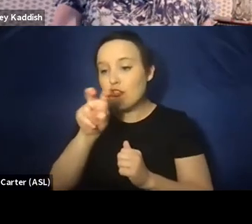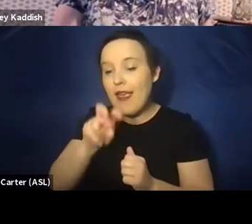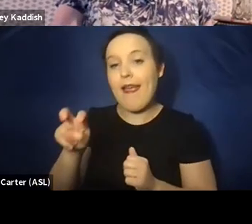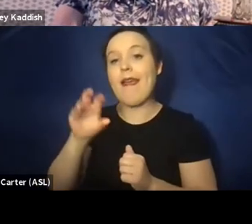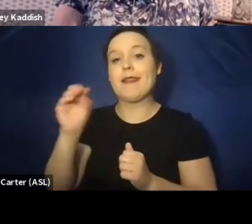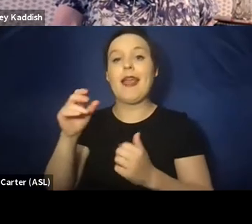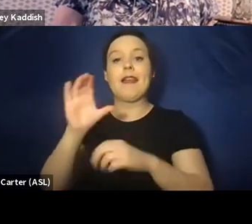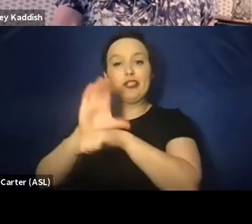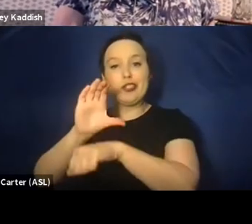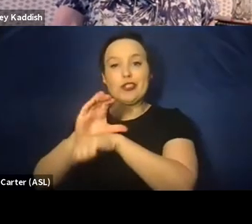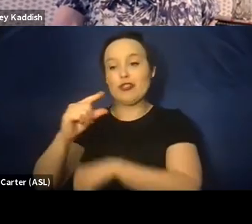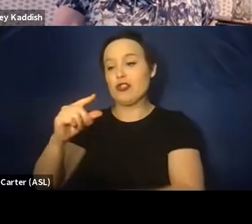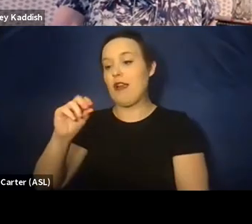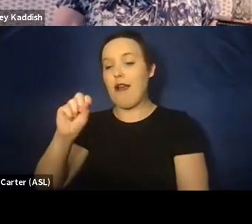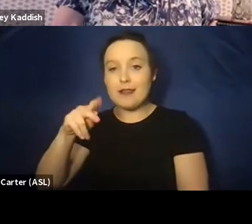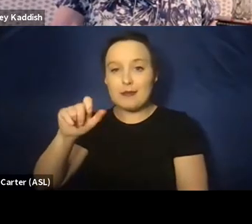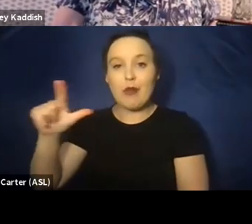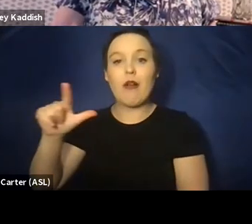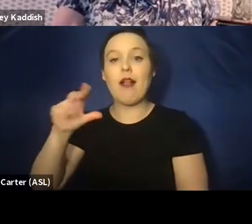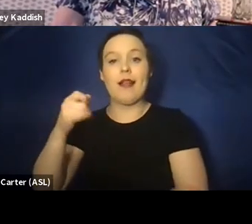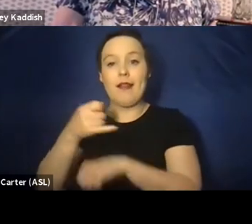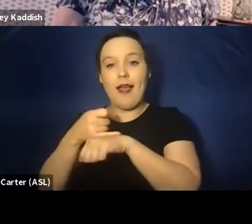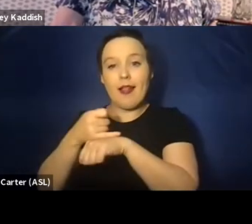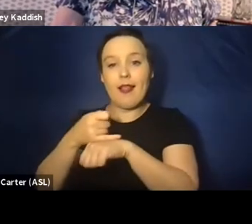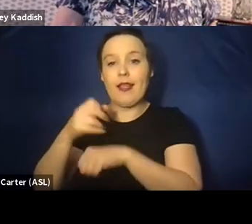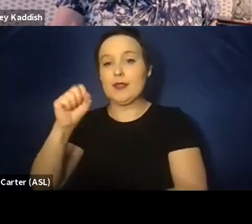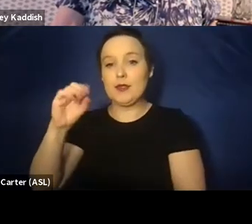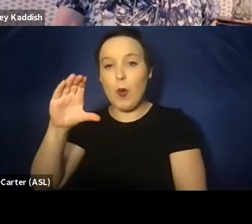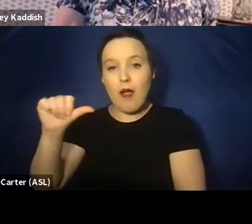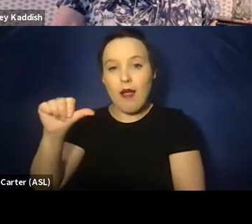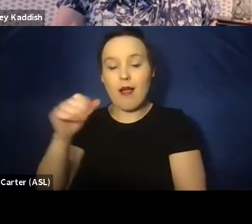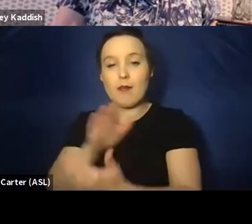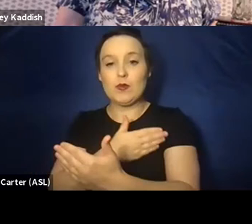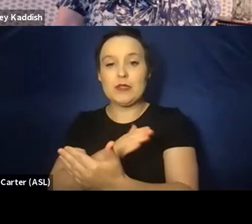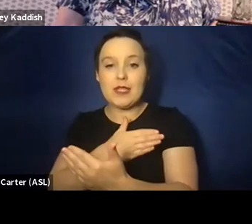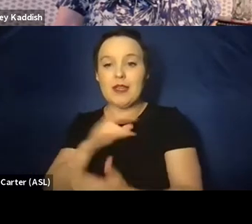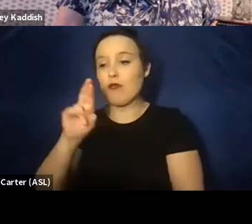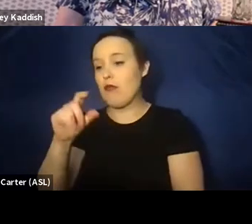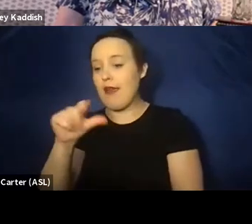and Caribbean music, soca music from Trinidad, reggae music,